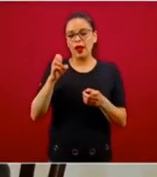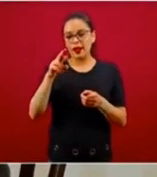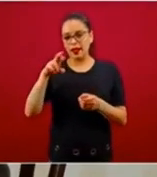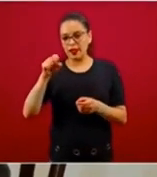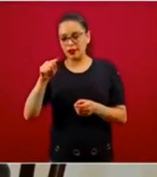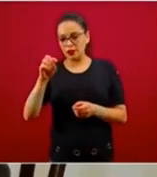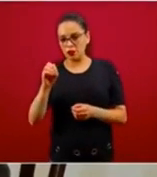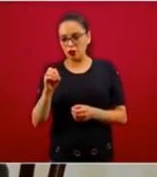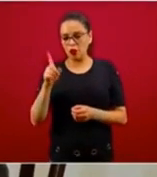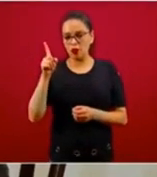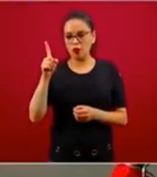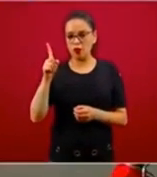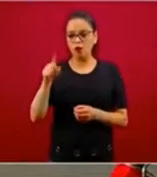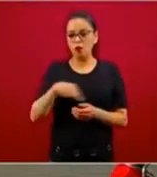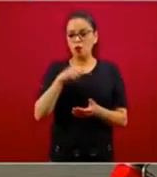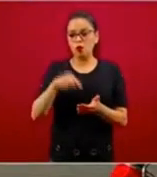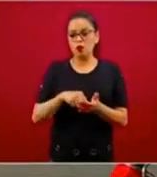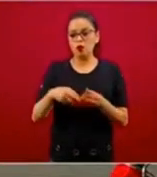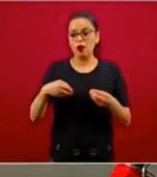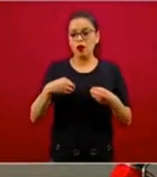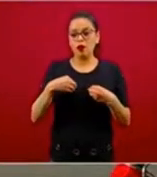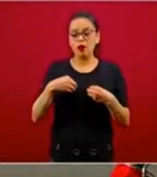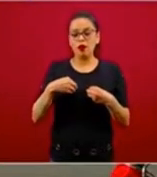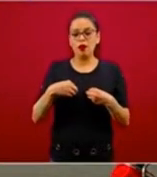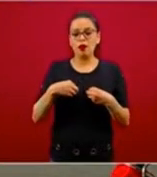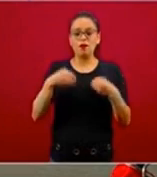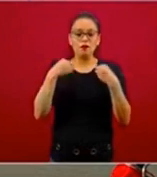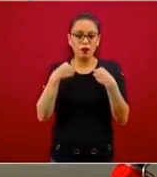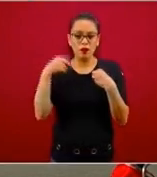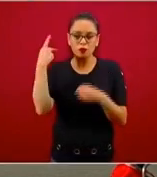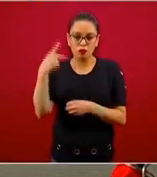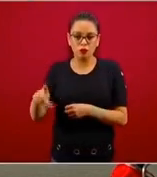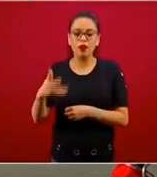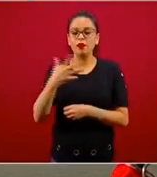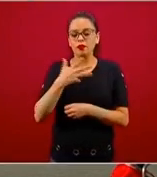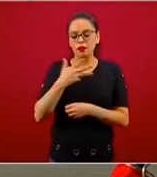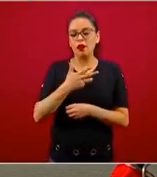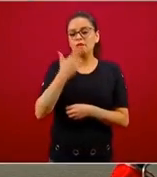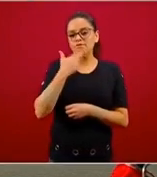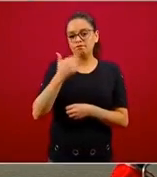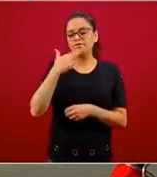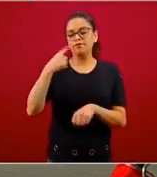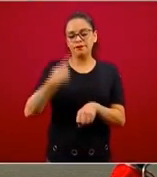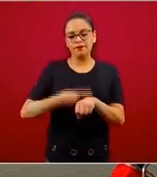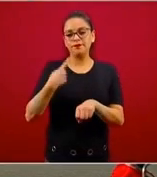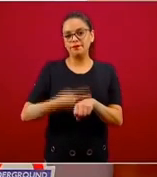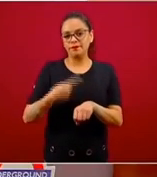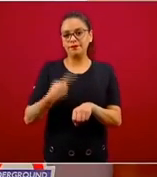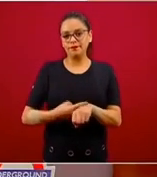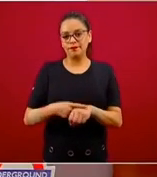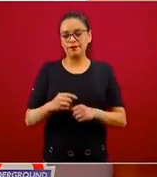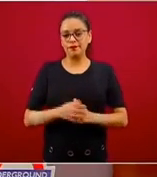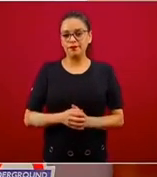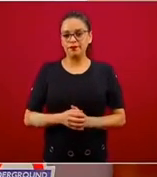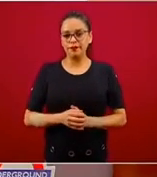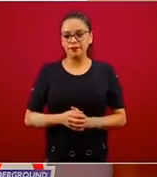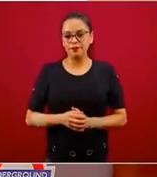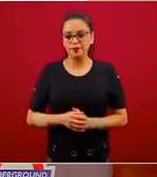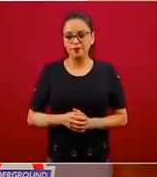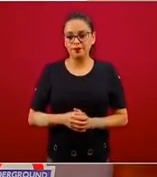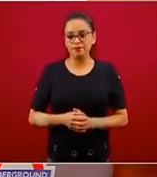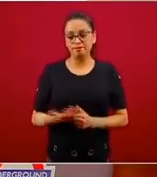the 312 vive movement. también con diabetes y Ernesto él has diabetes, muy razonablemente y